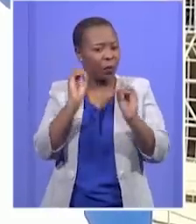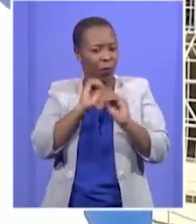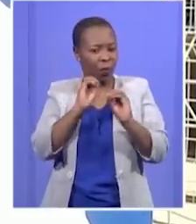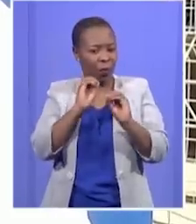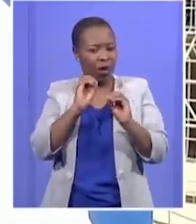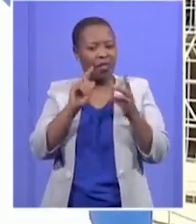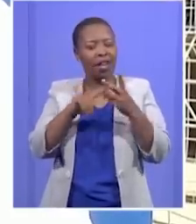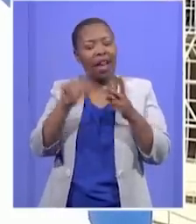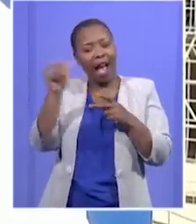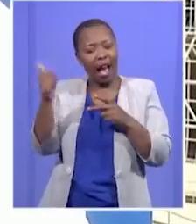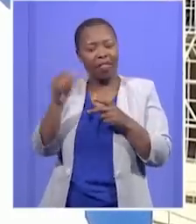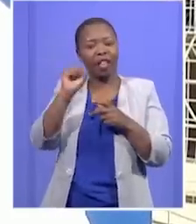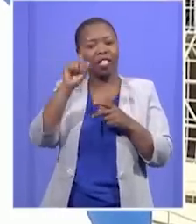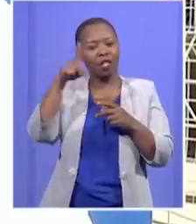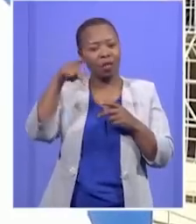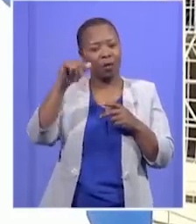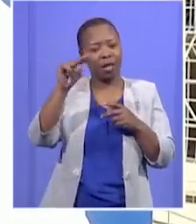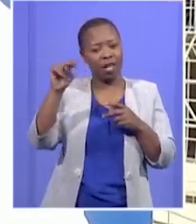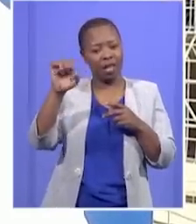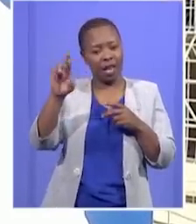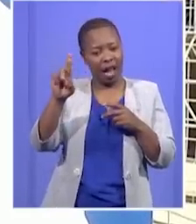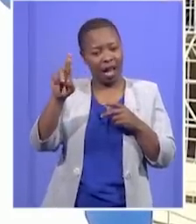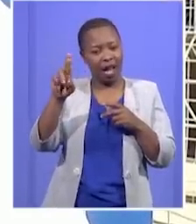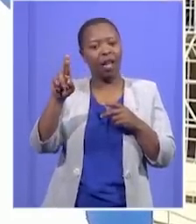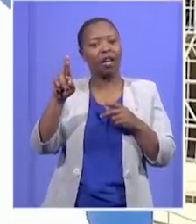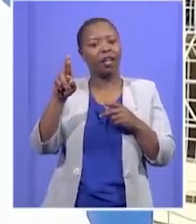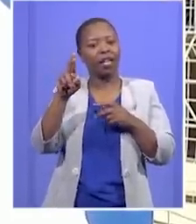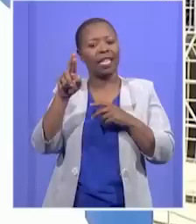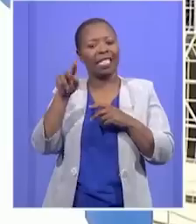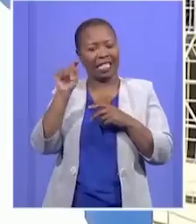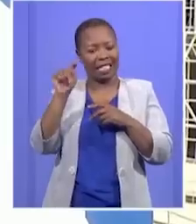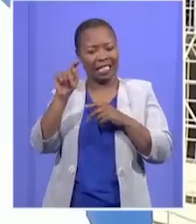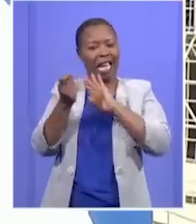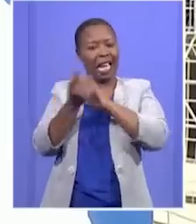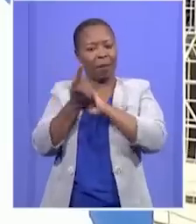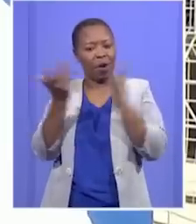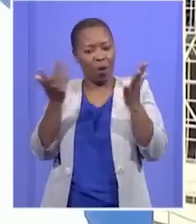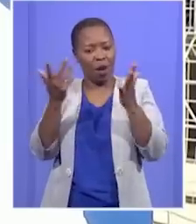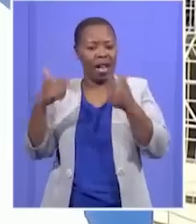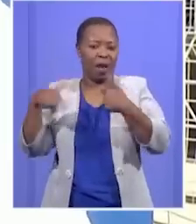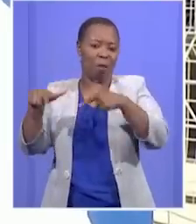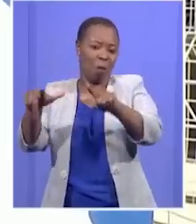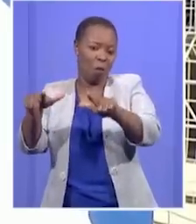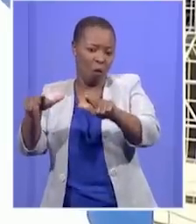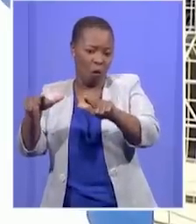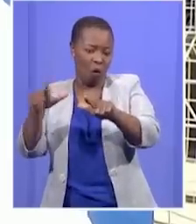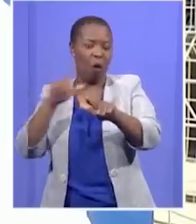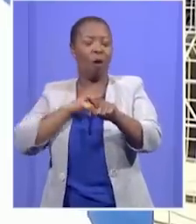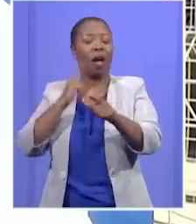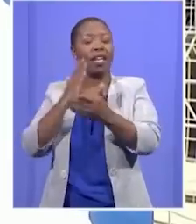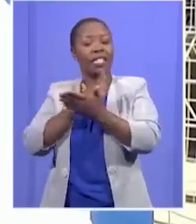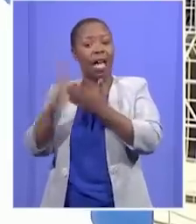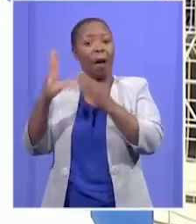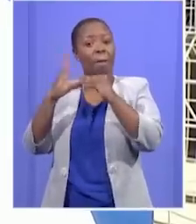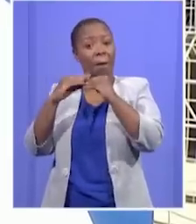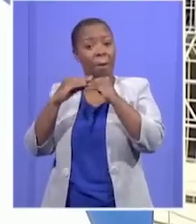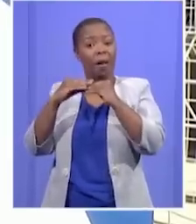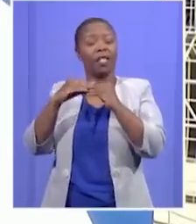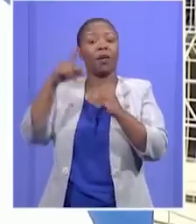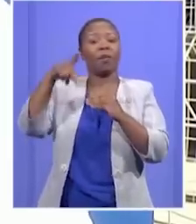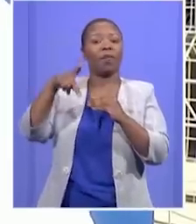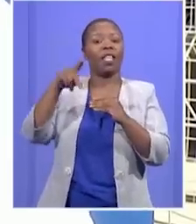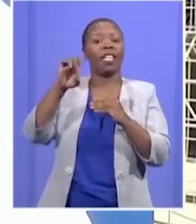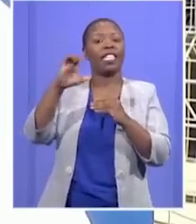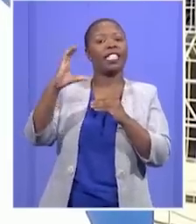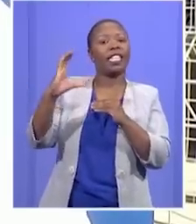spanner in the rocks would have been the happenings in Limpopo, where some members of the PEC have